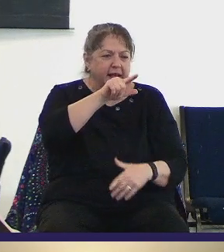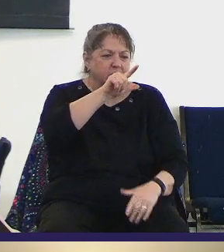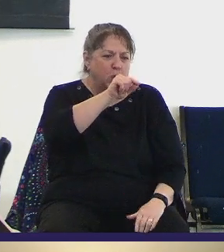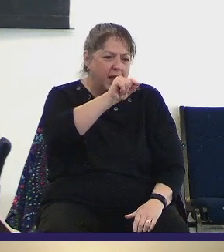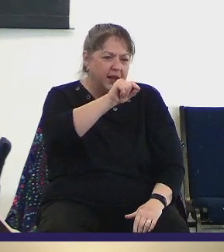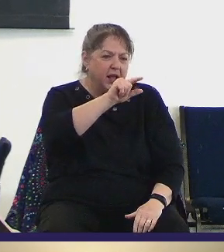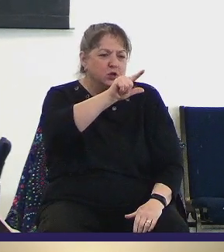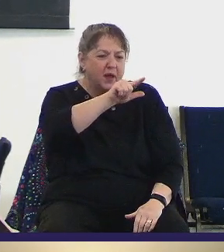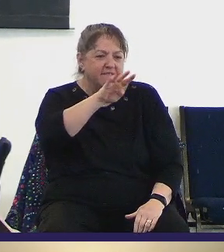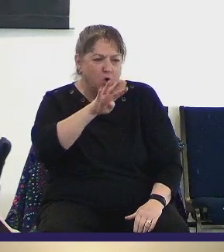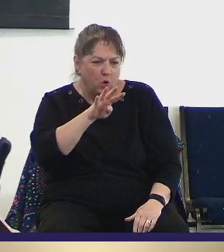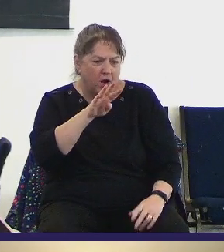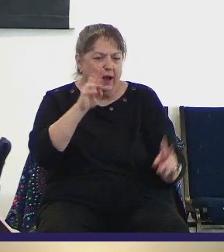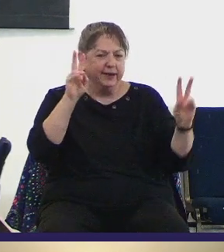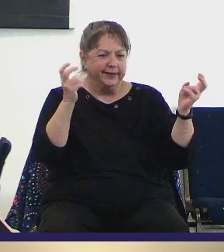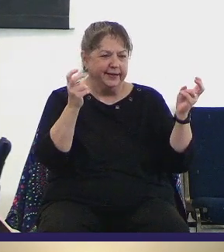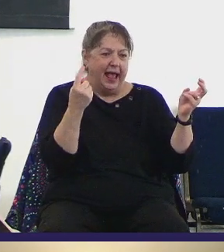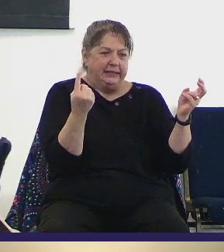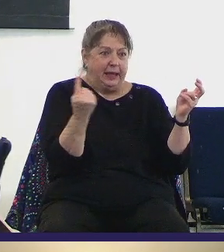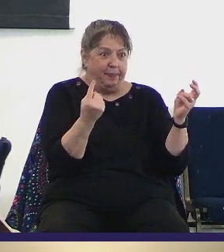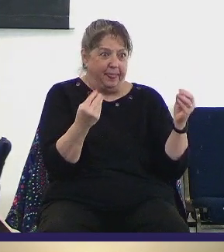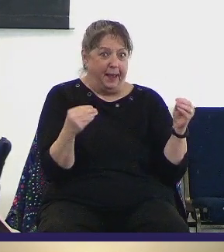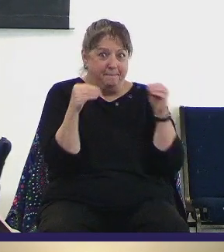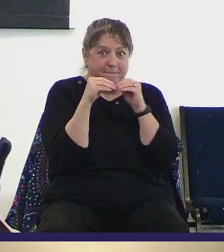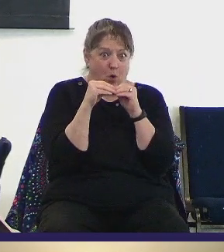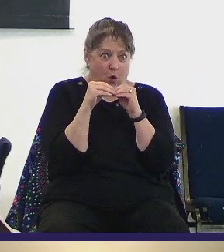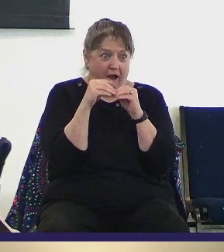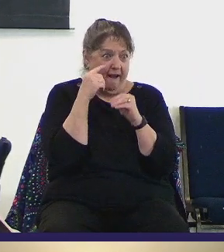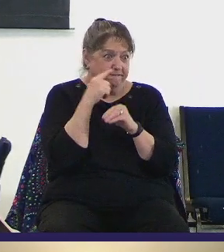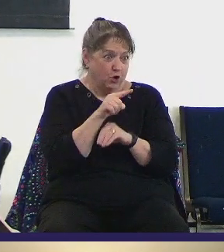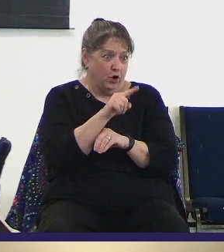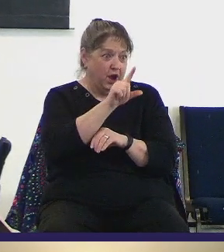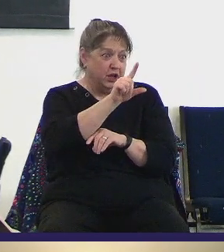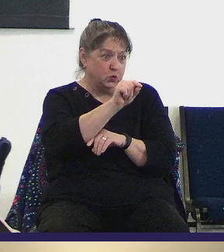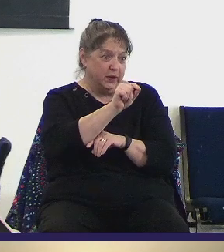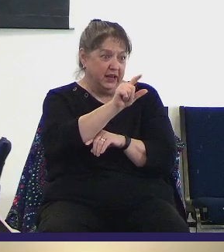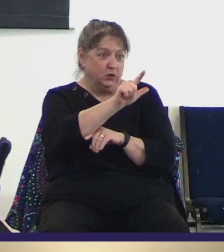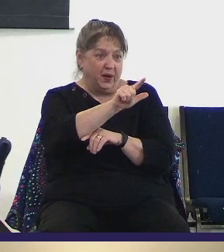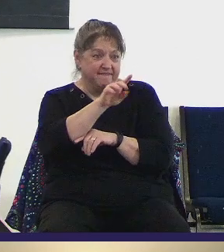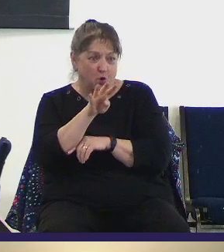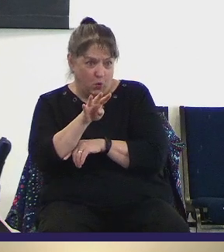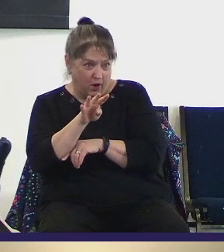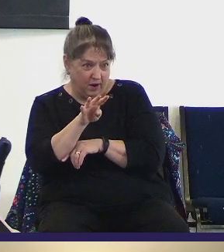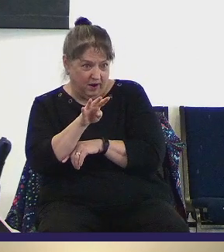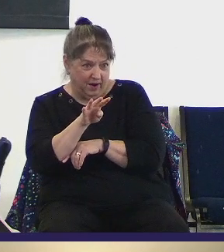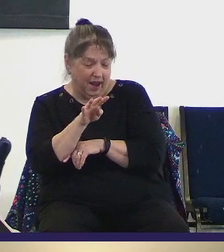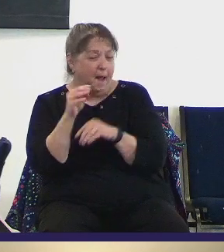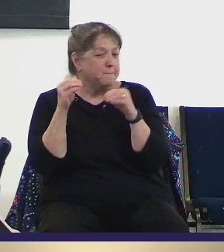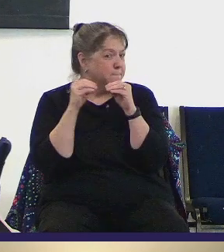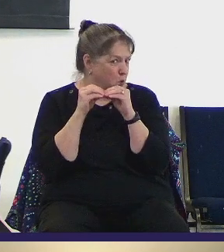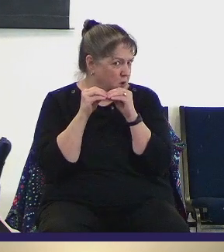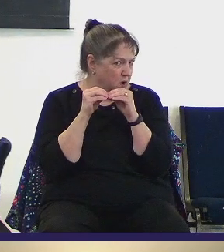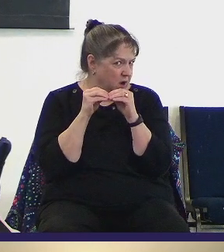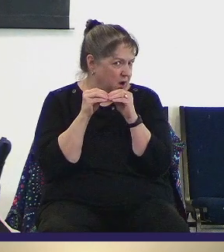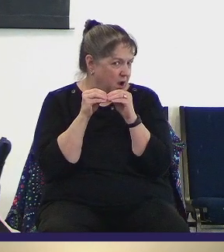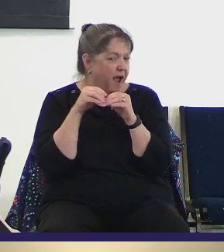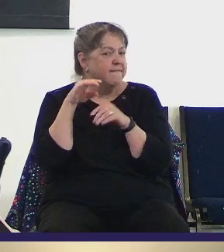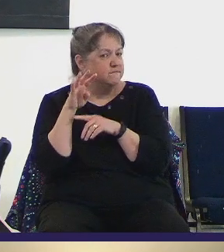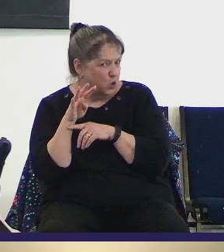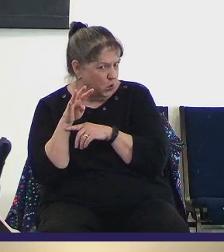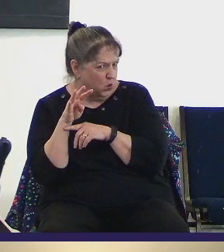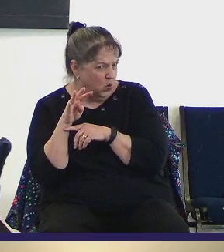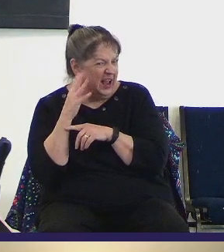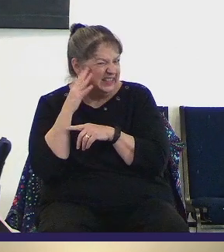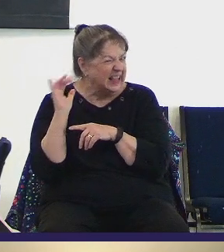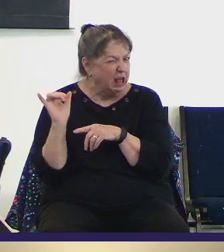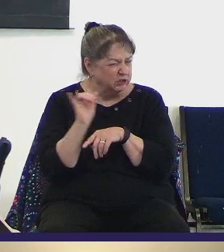comes from Him working by His Spirit in our hearts and just nudging us for a sense of something more. Right? When we're hungry, we have this